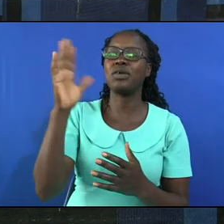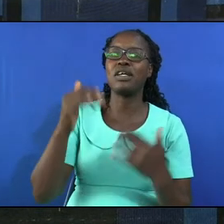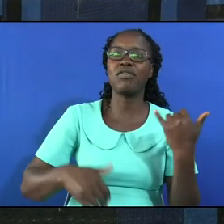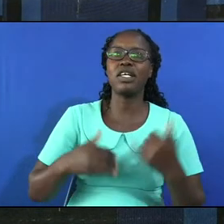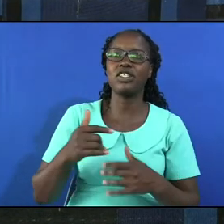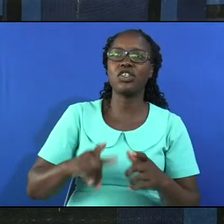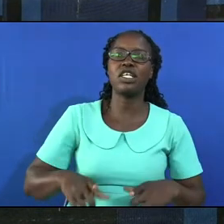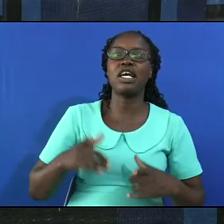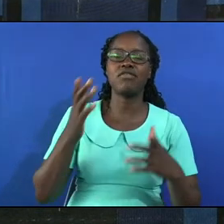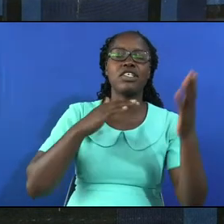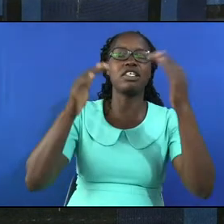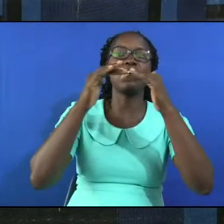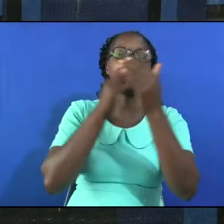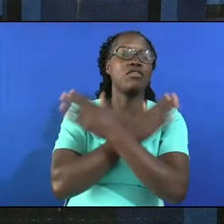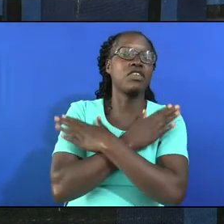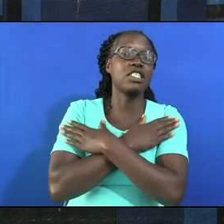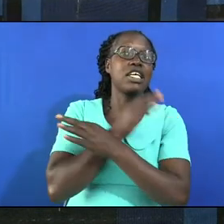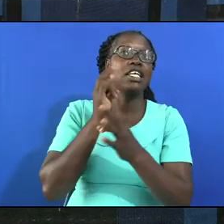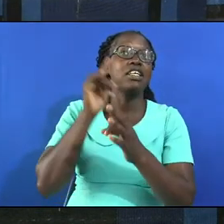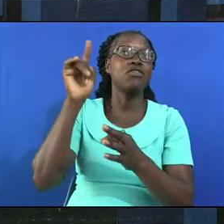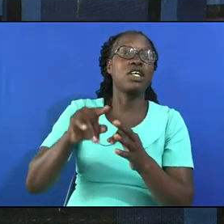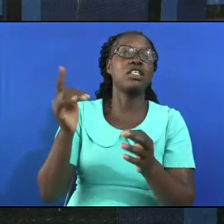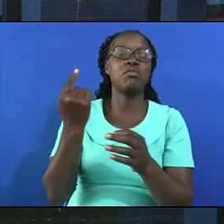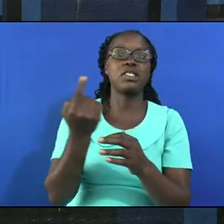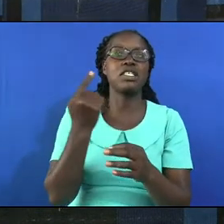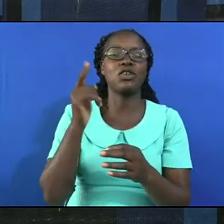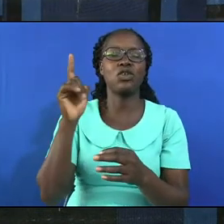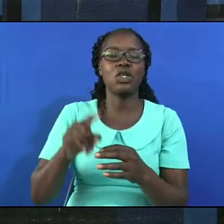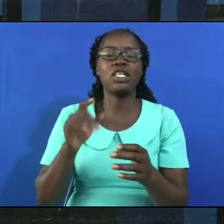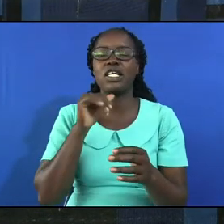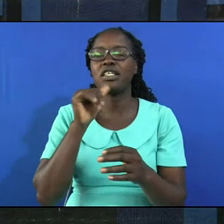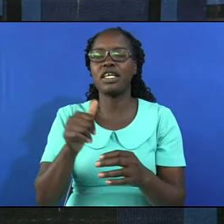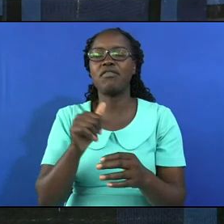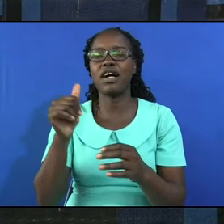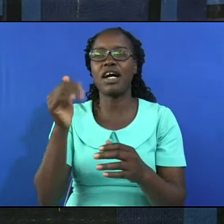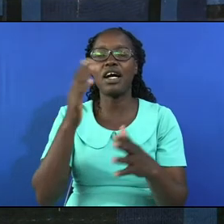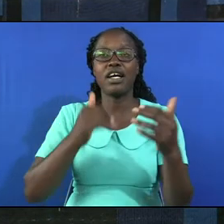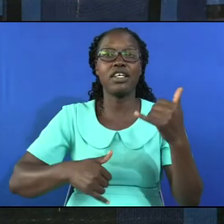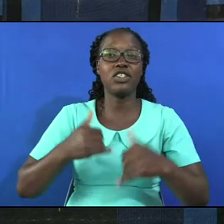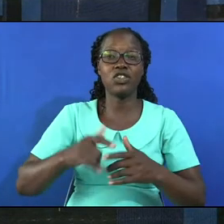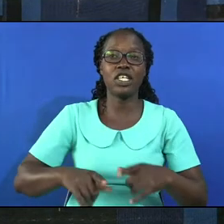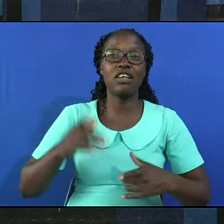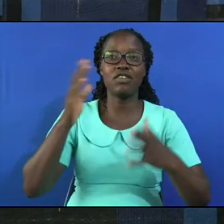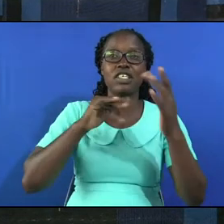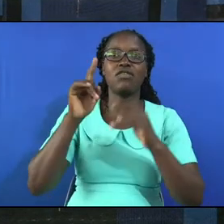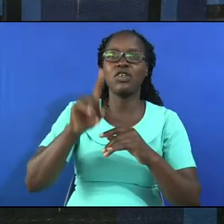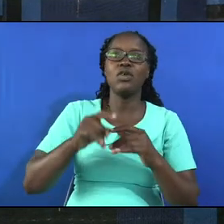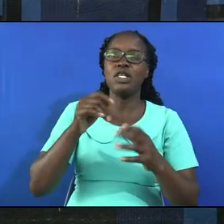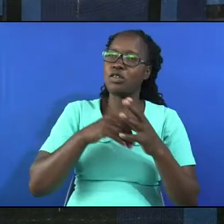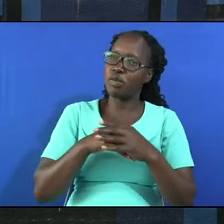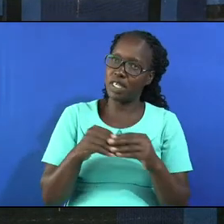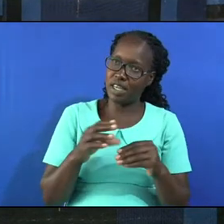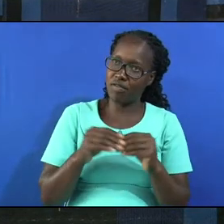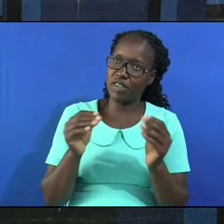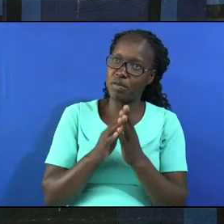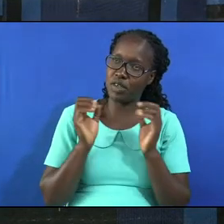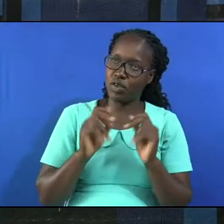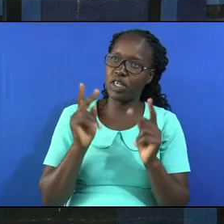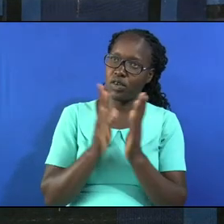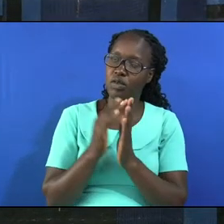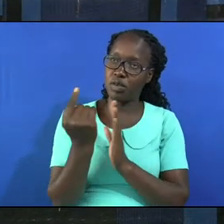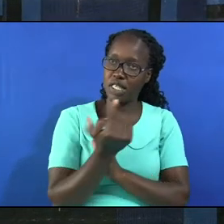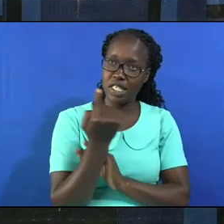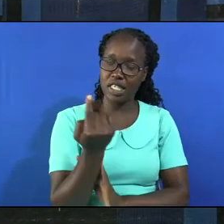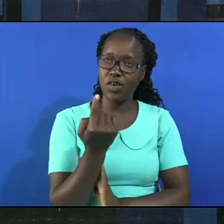enjoy life in heaven, friends. If you can't be single, you can't and won't enjoy life in heaven. We need to be comfortable and okay with